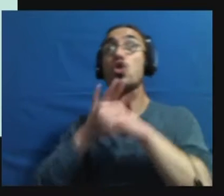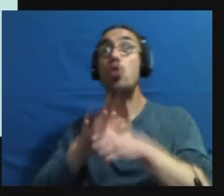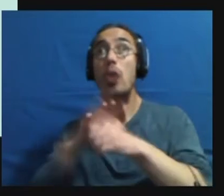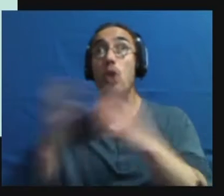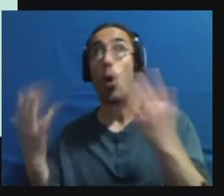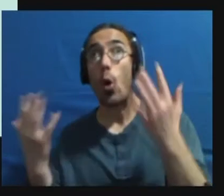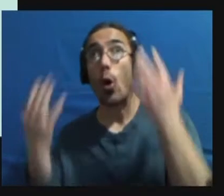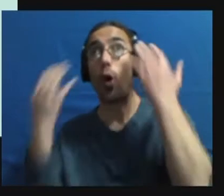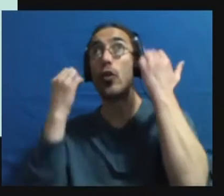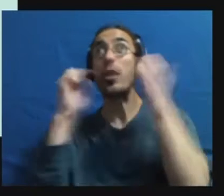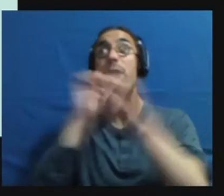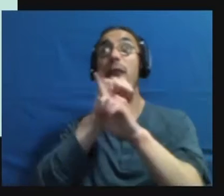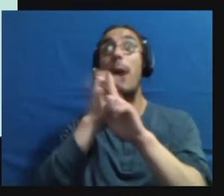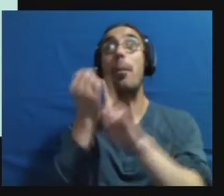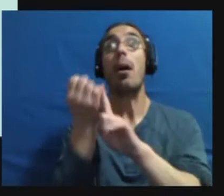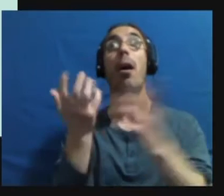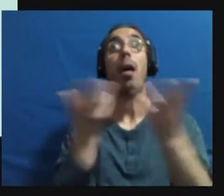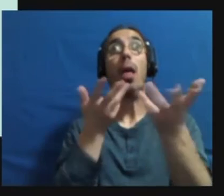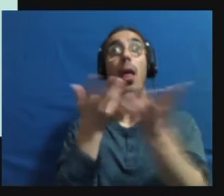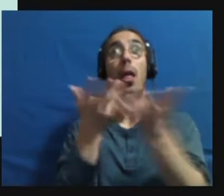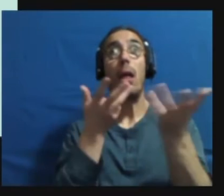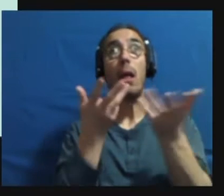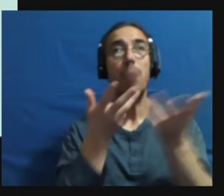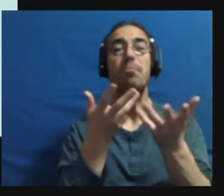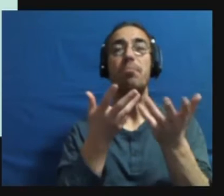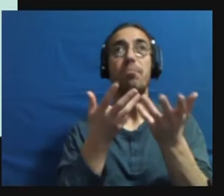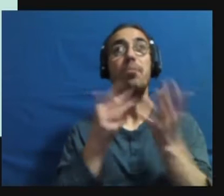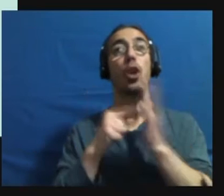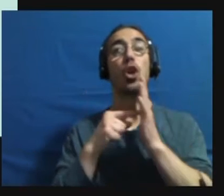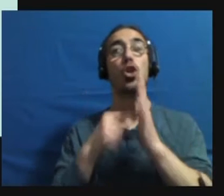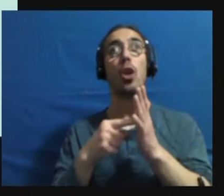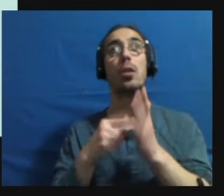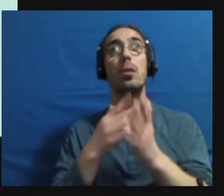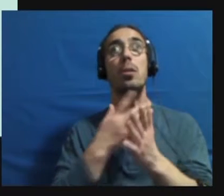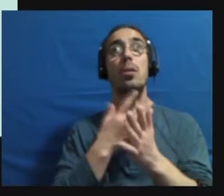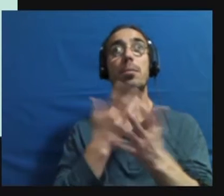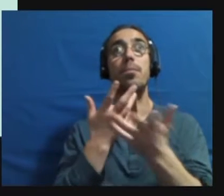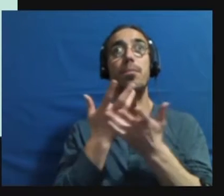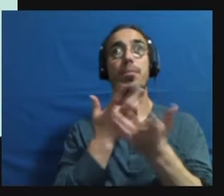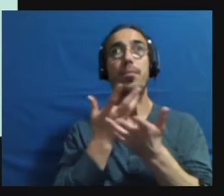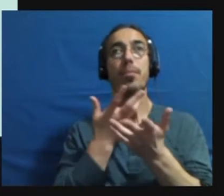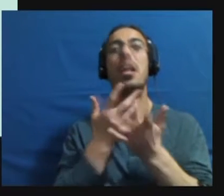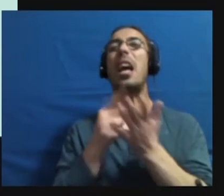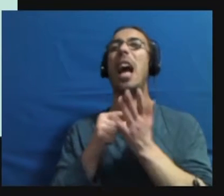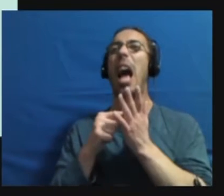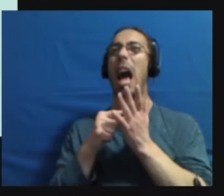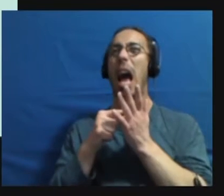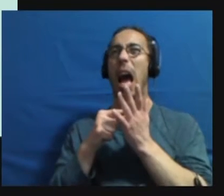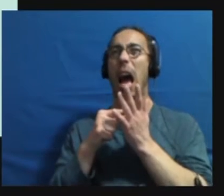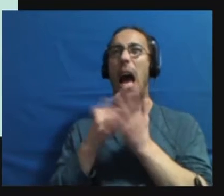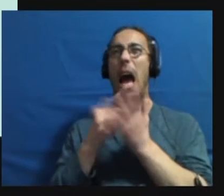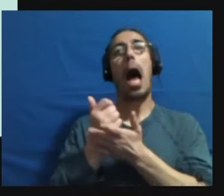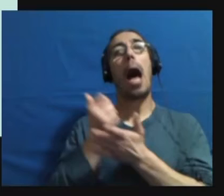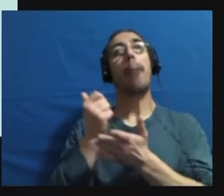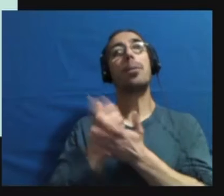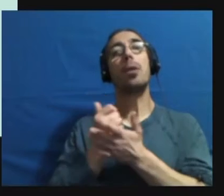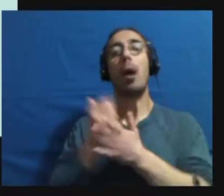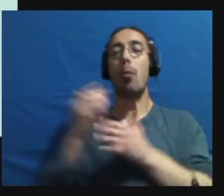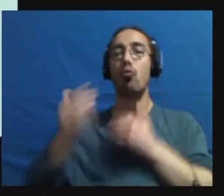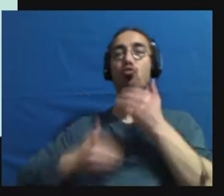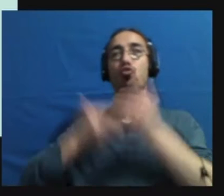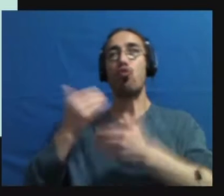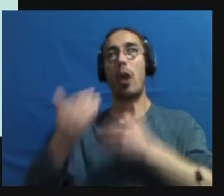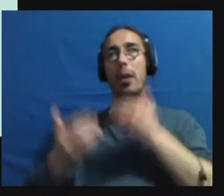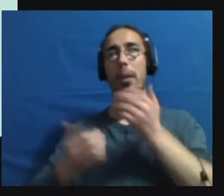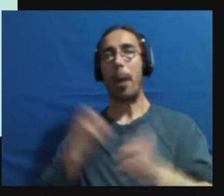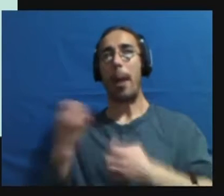environment, and I begin stimming, the stim might help me process my emotions, but it won't change my circumstances that